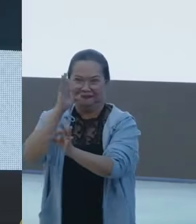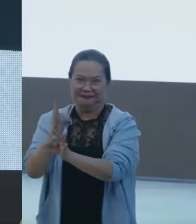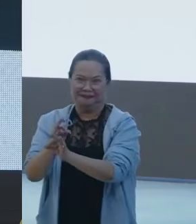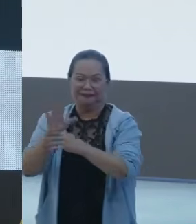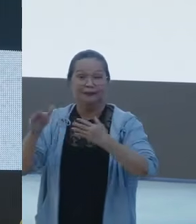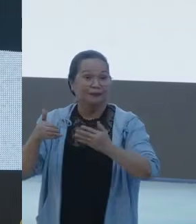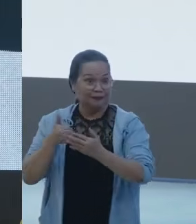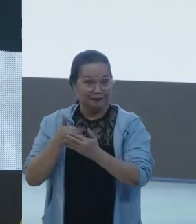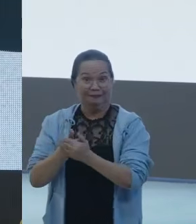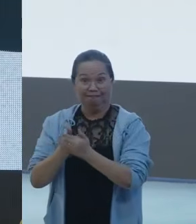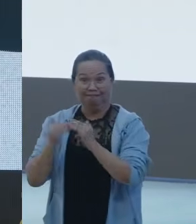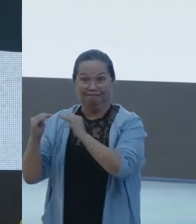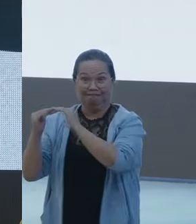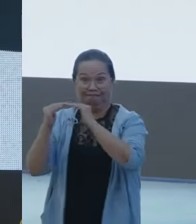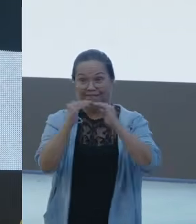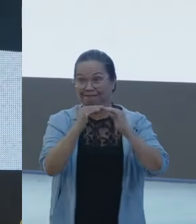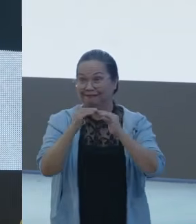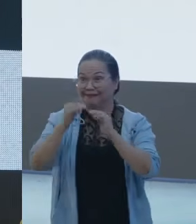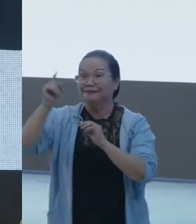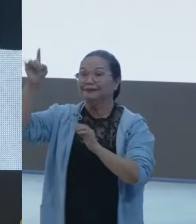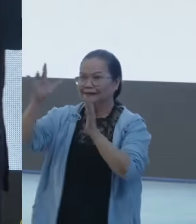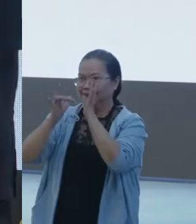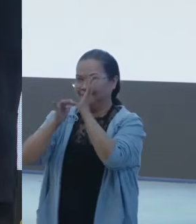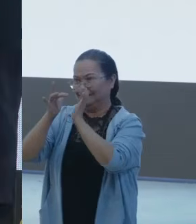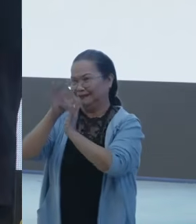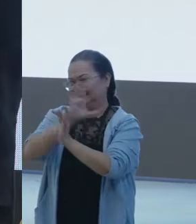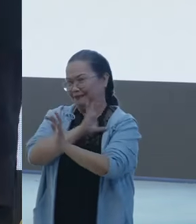Everybody is equal at the foot of the cross.